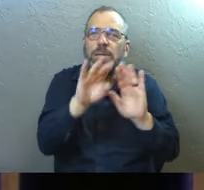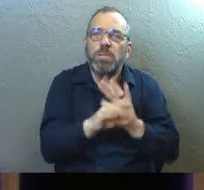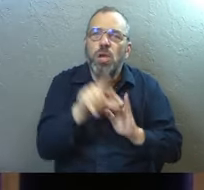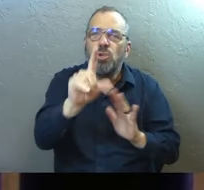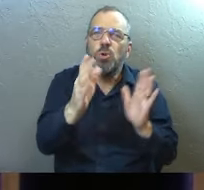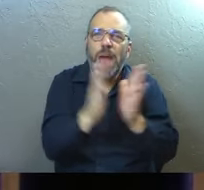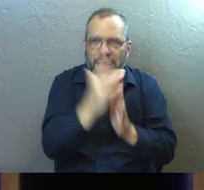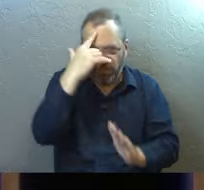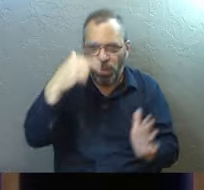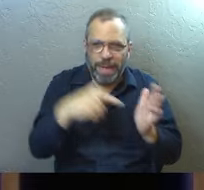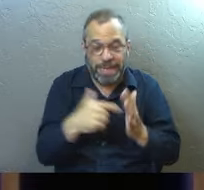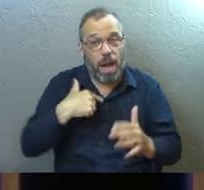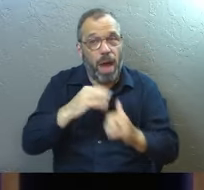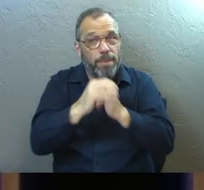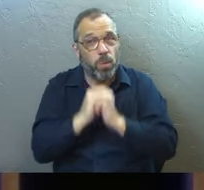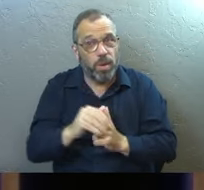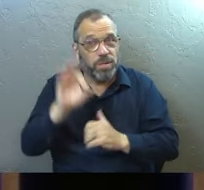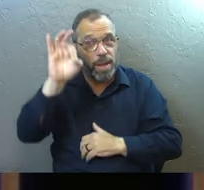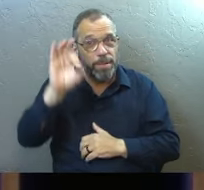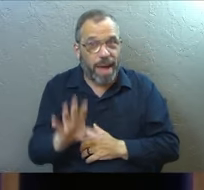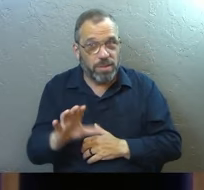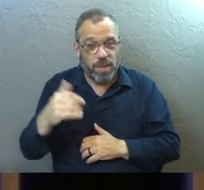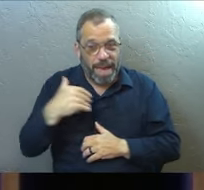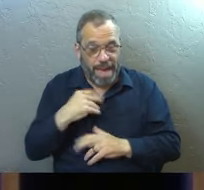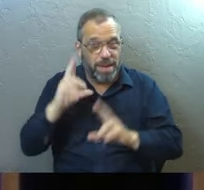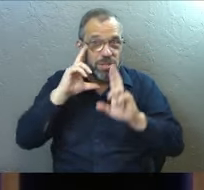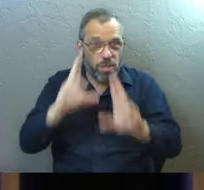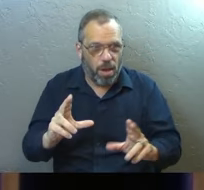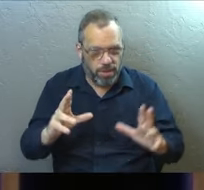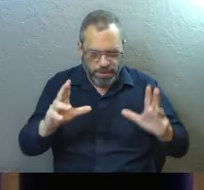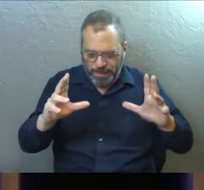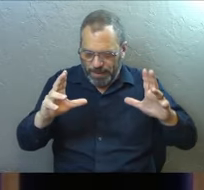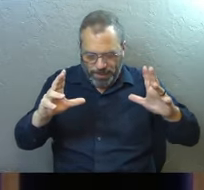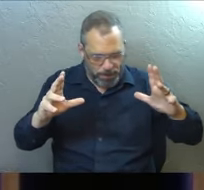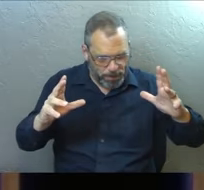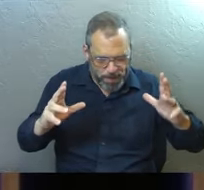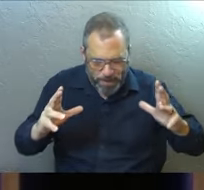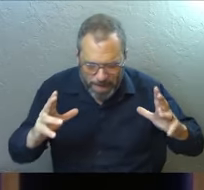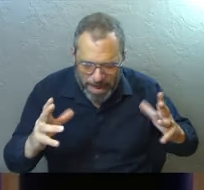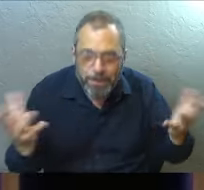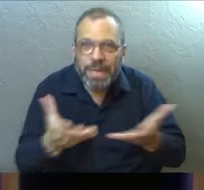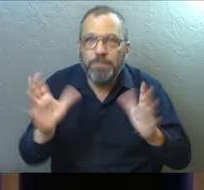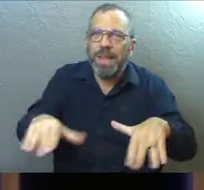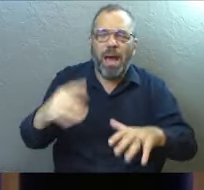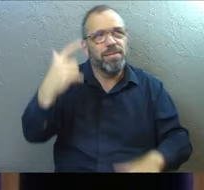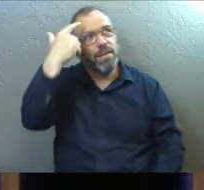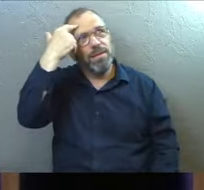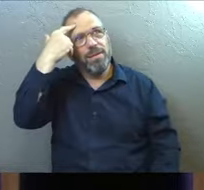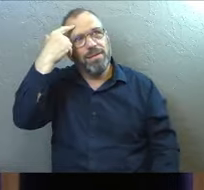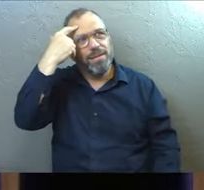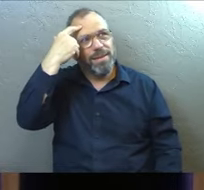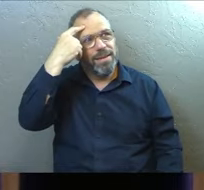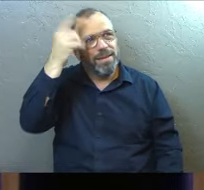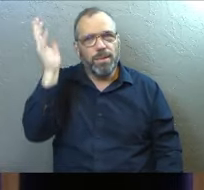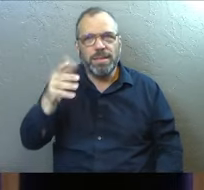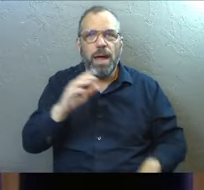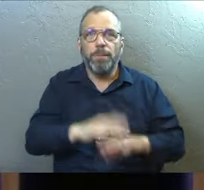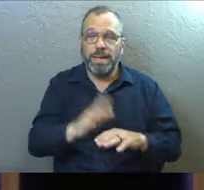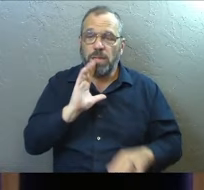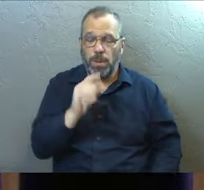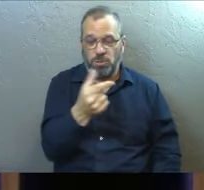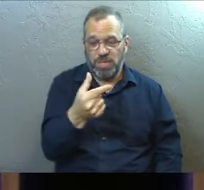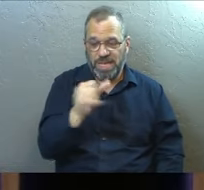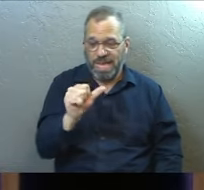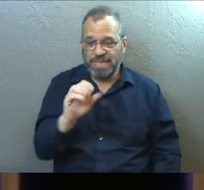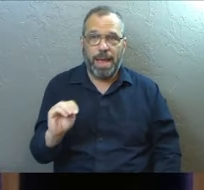I'm the worship pastor here, and it's always such an incredible honor to be here. And I was just thinking right now, this has nothing to do with the message, but he was talking about